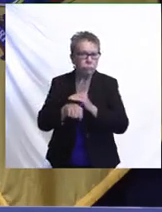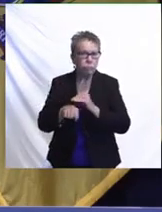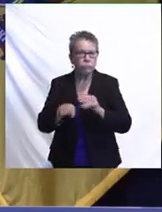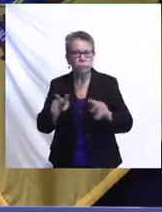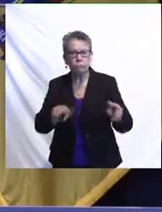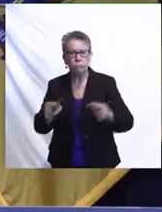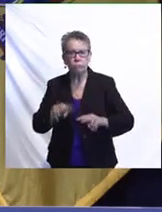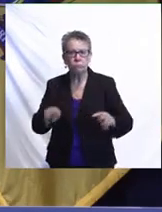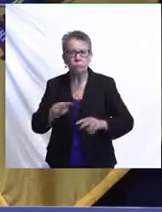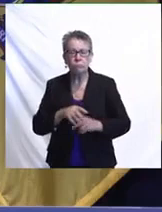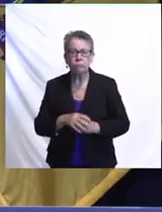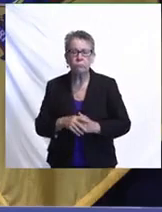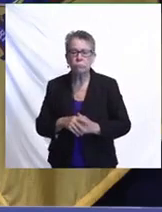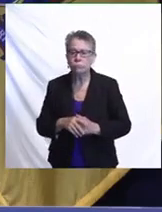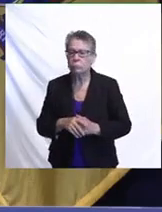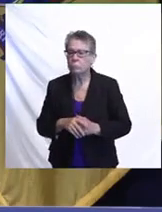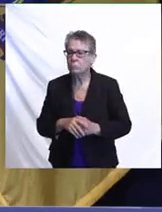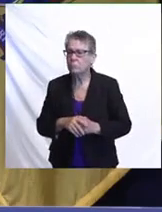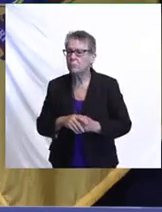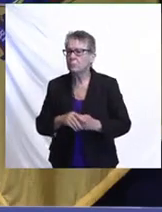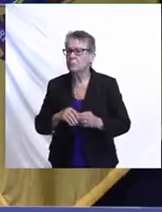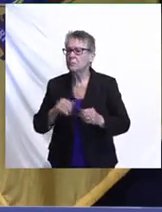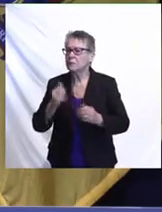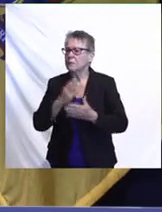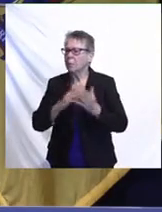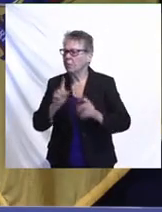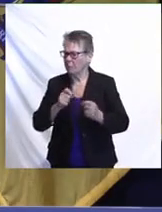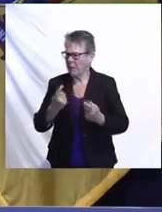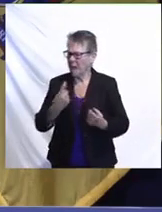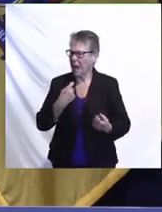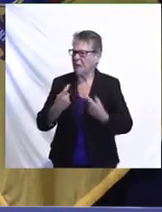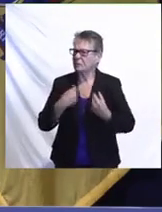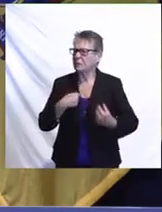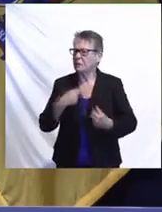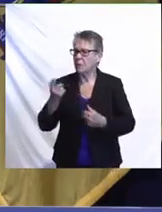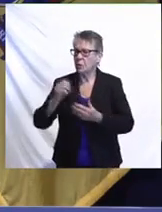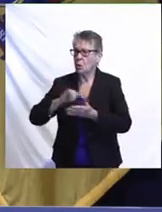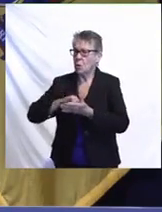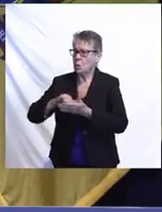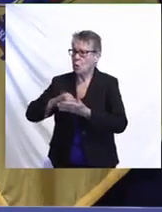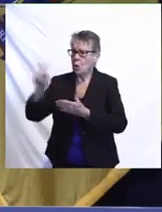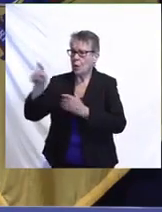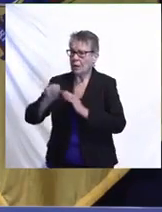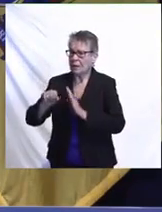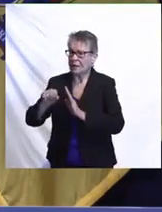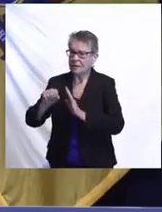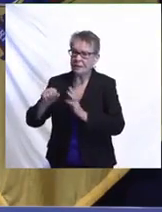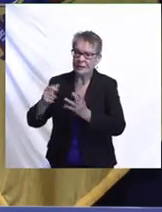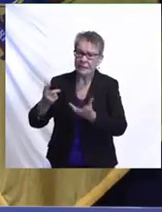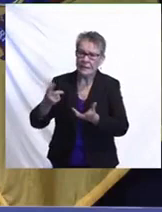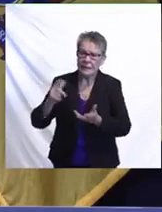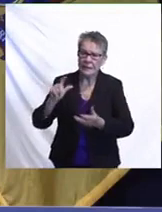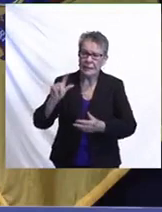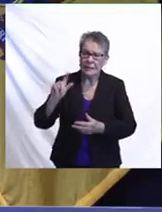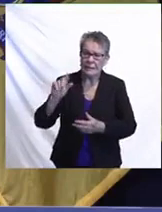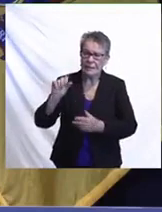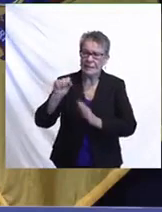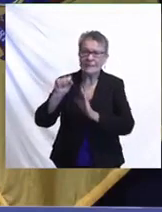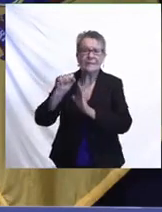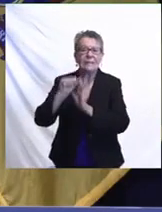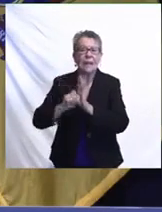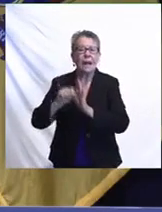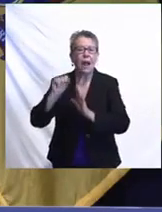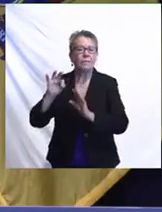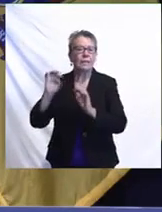a question. Someone may ask, will New York put a state of emergency in? We have a state of emergency. It's been in effect since March of 2020, and literally everything they